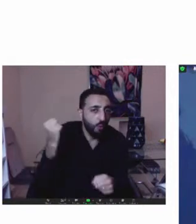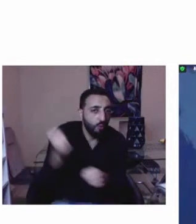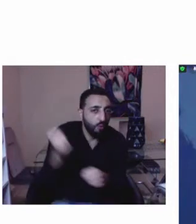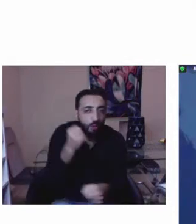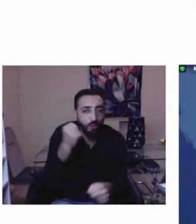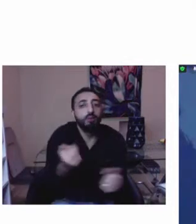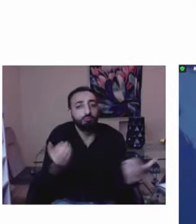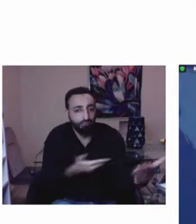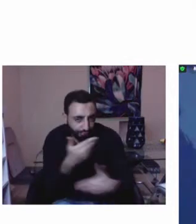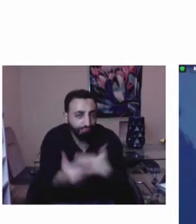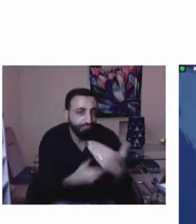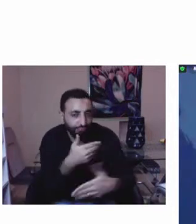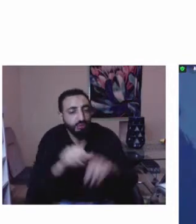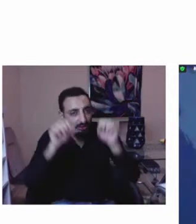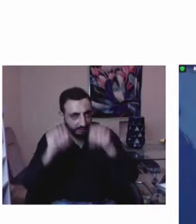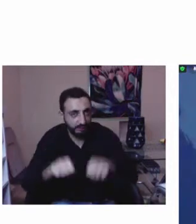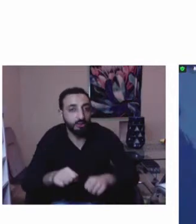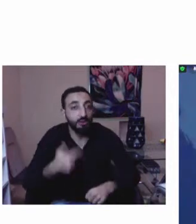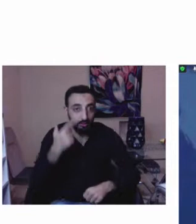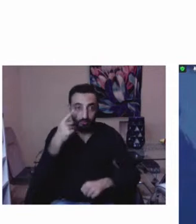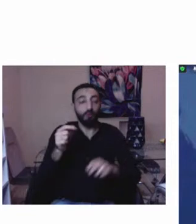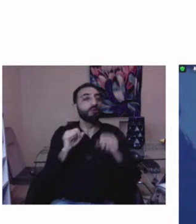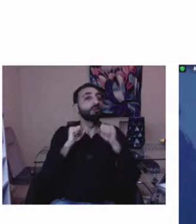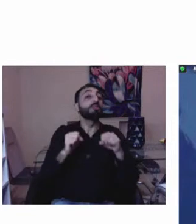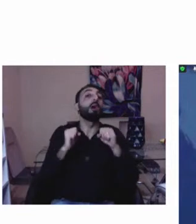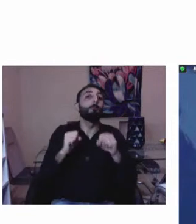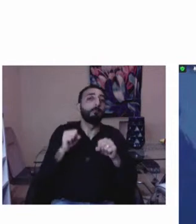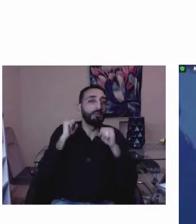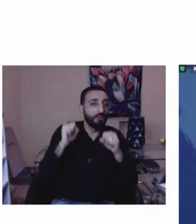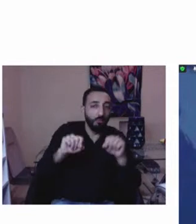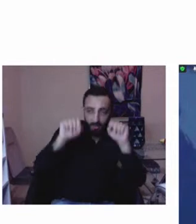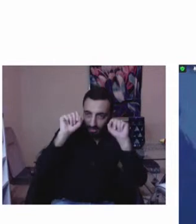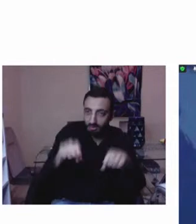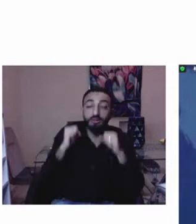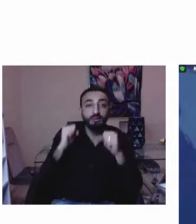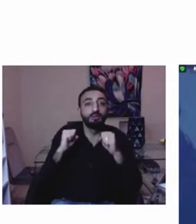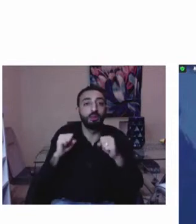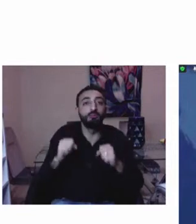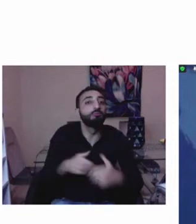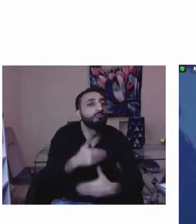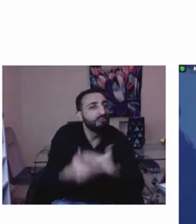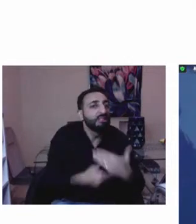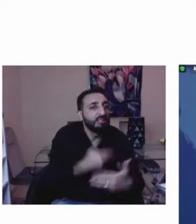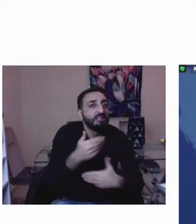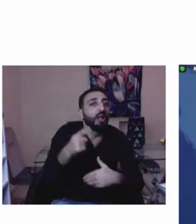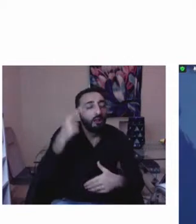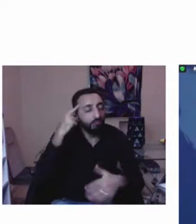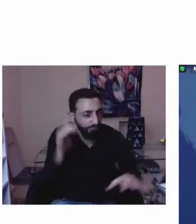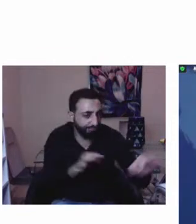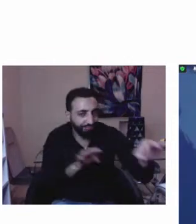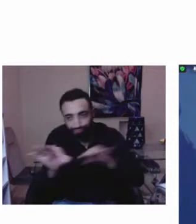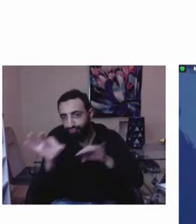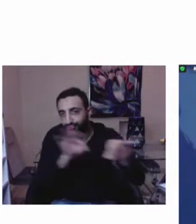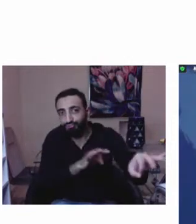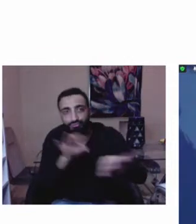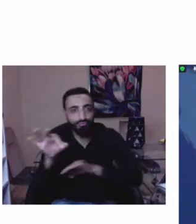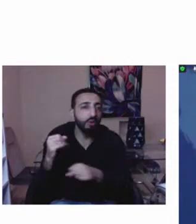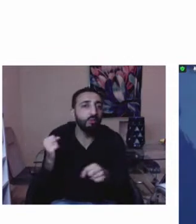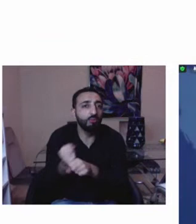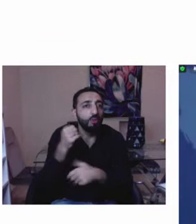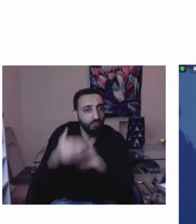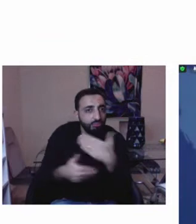large. Our applications and reporting structures are complicated, and the small amounts of